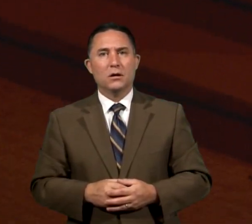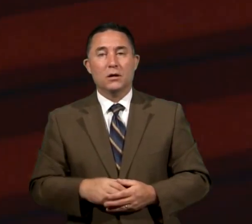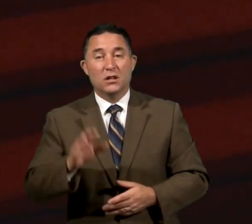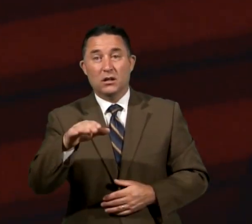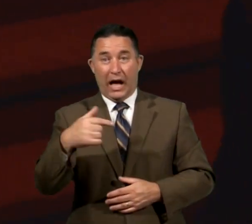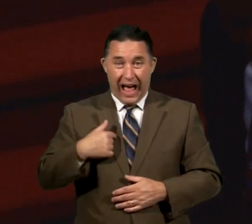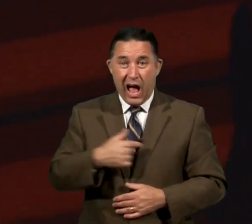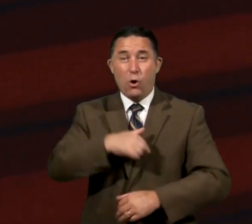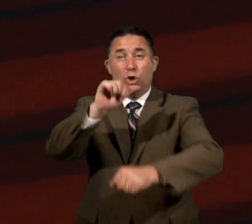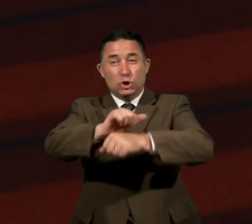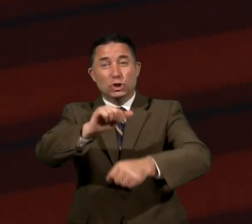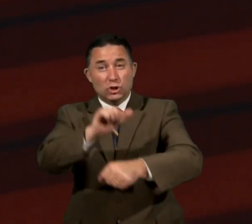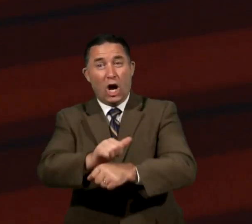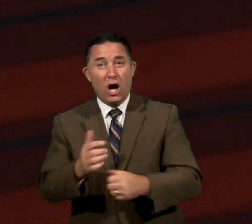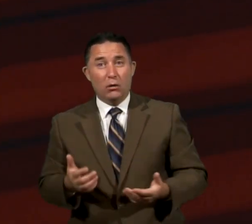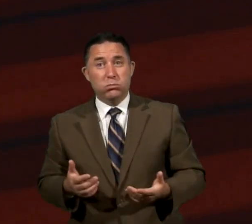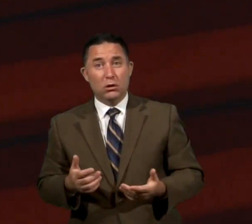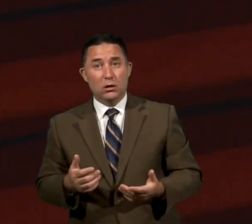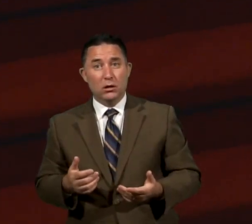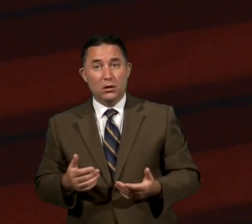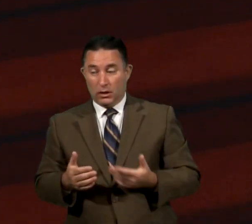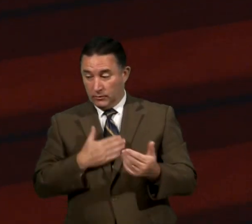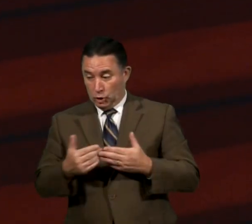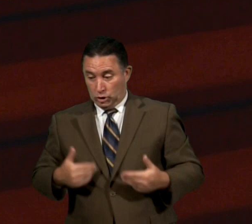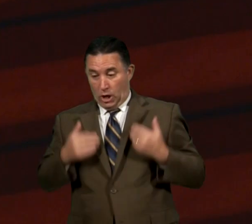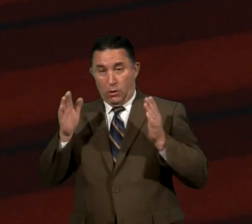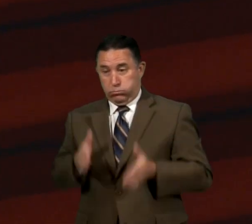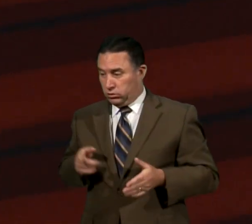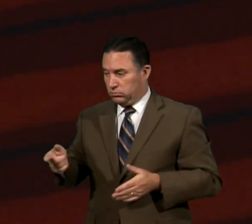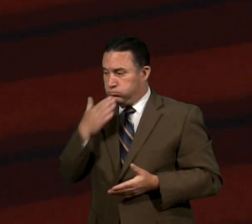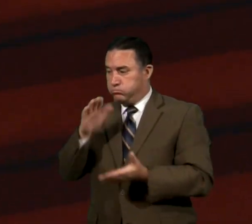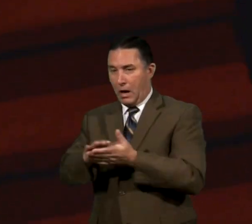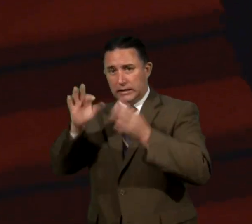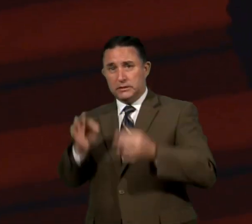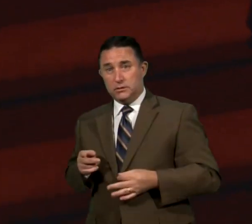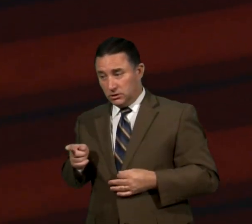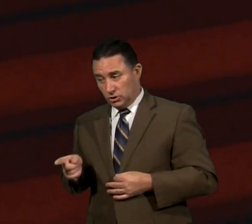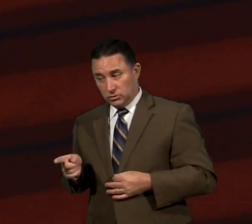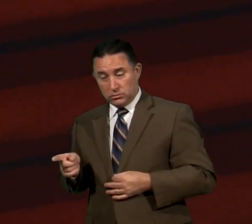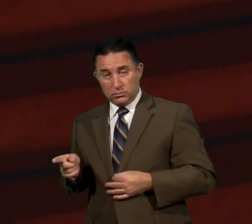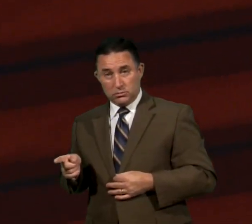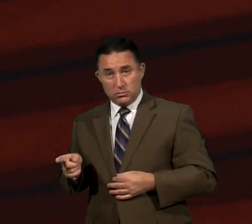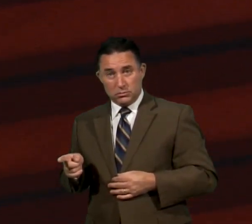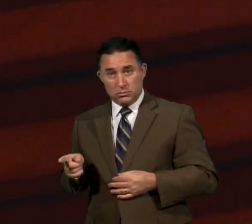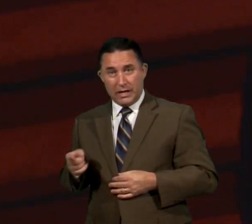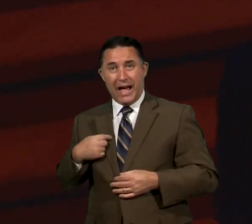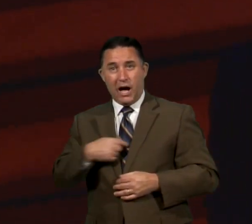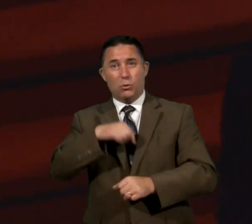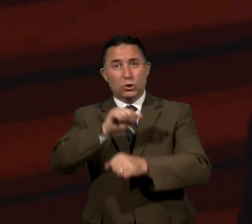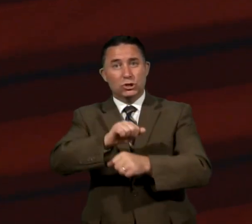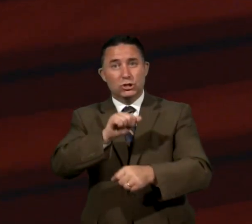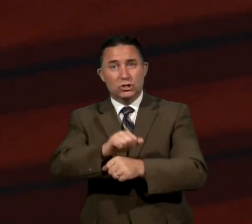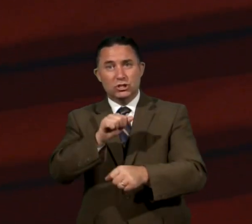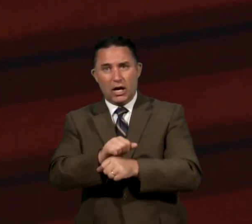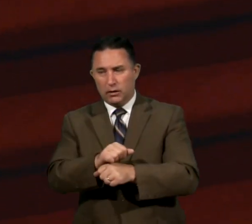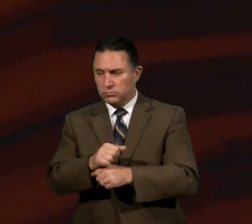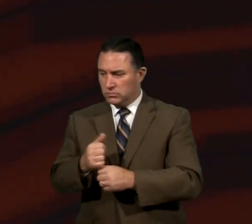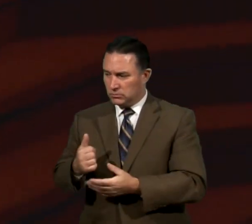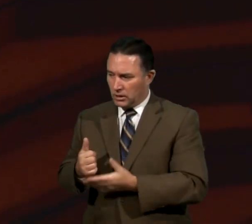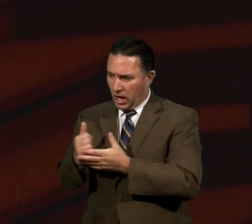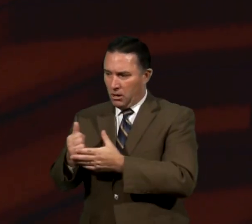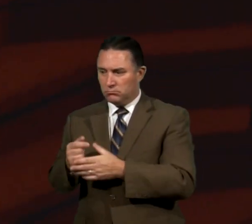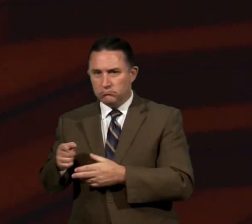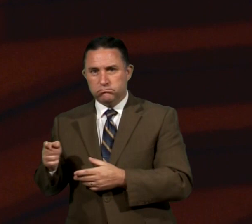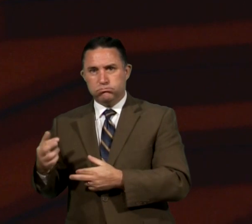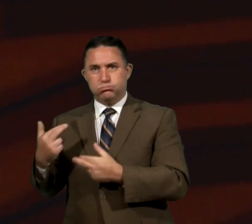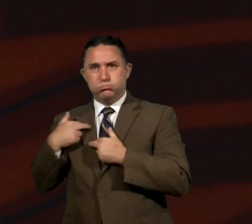It's our job that even though the young person makes a bad decision, it's our job to be their accountability